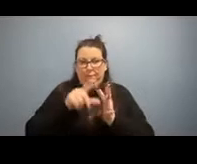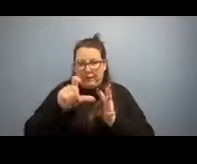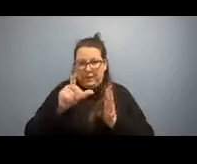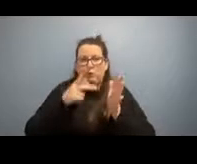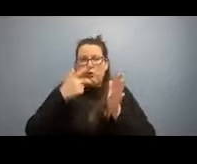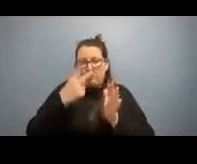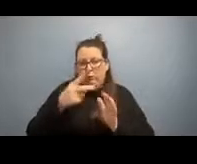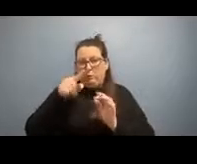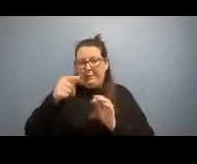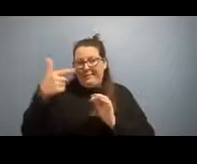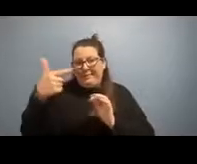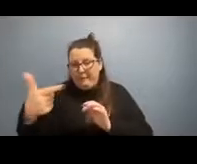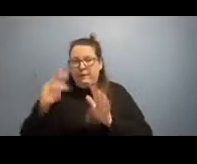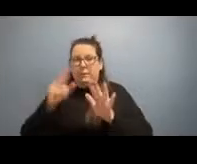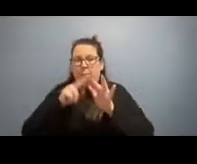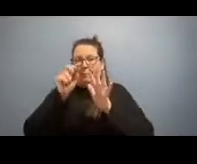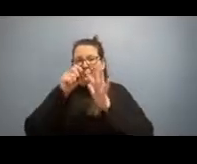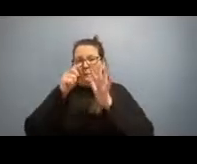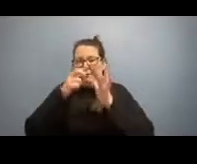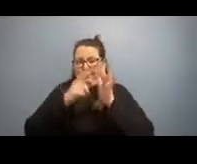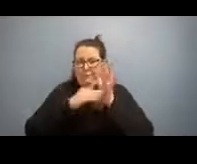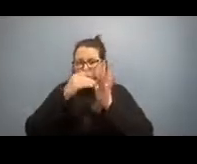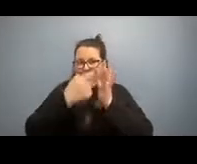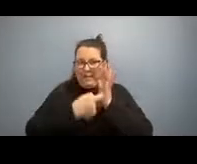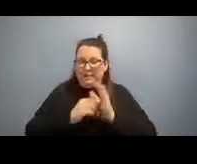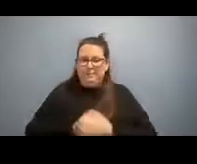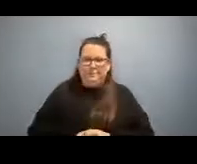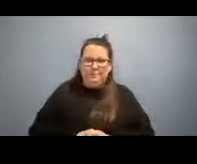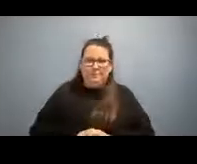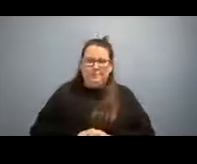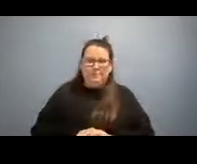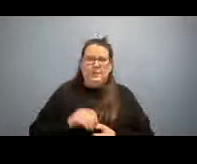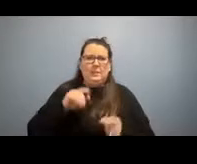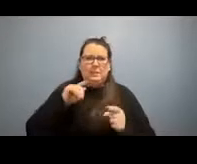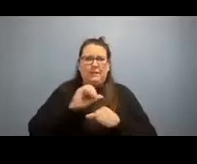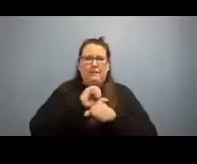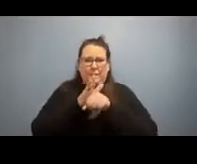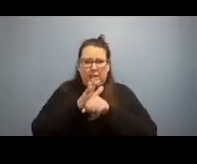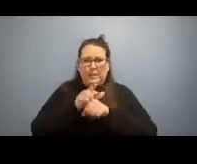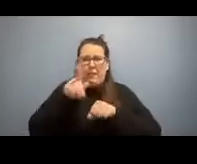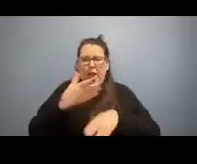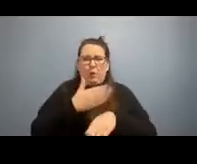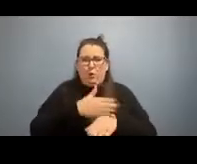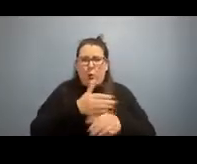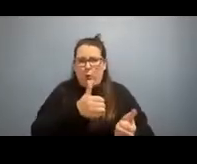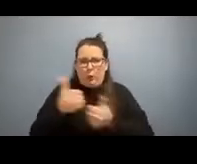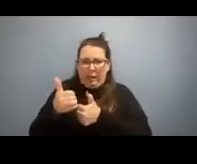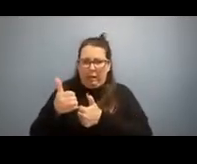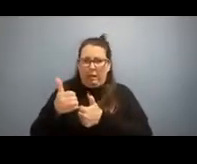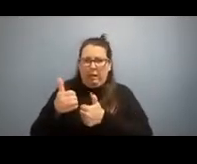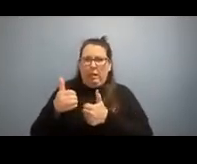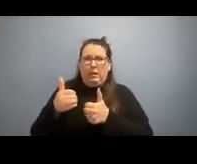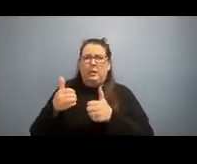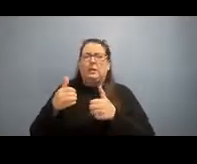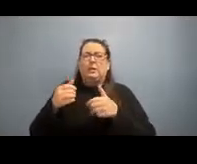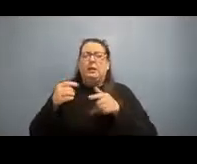please. So advantages of getting vaccinated: COVID vaccines are effective. They can keep you from getting and